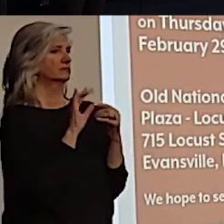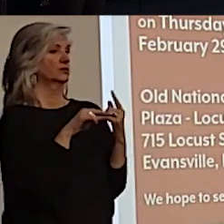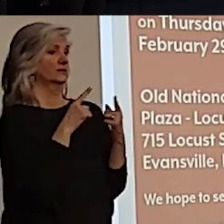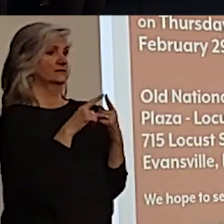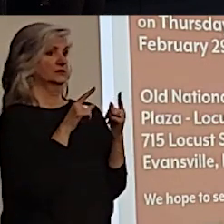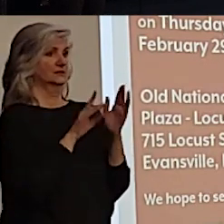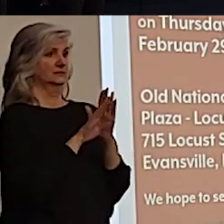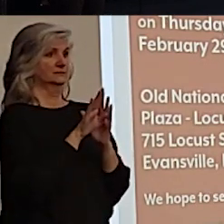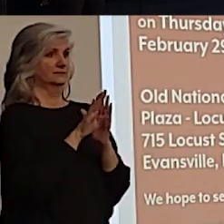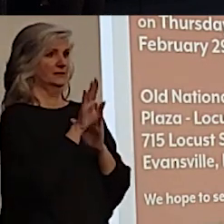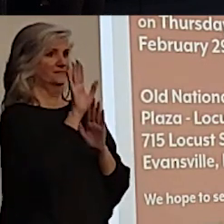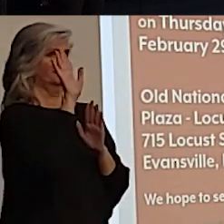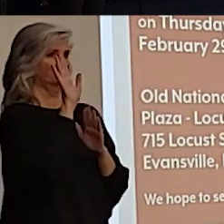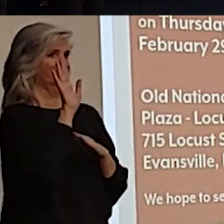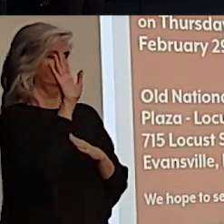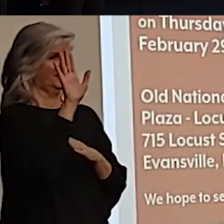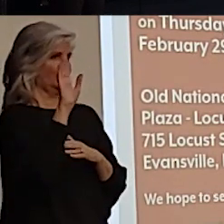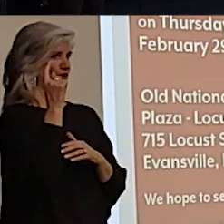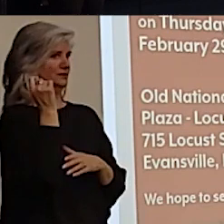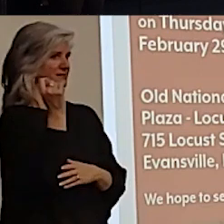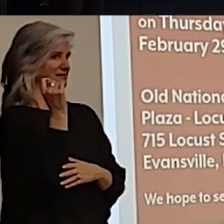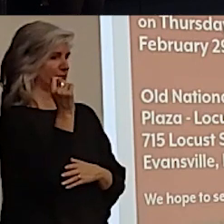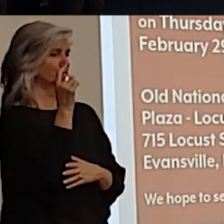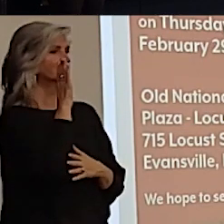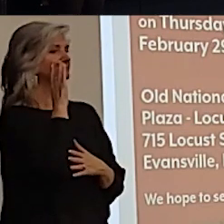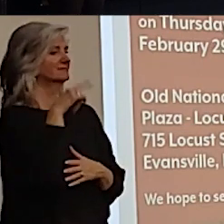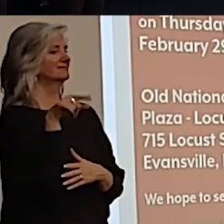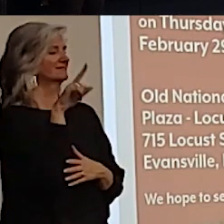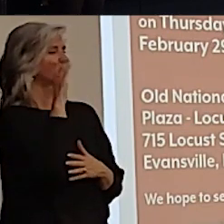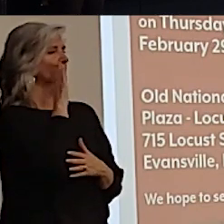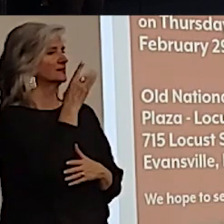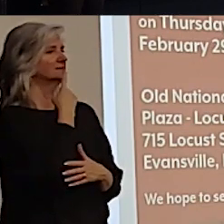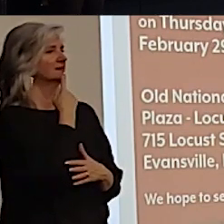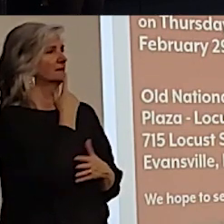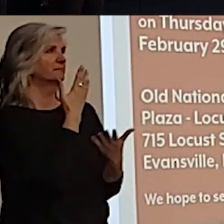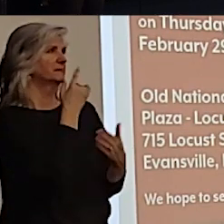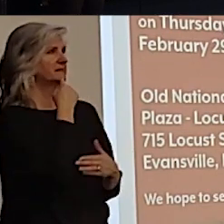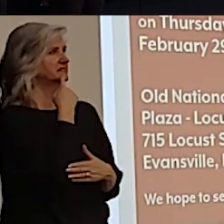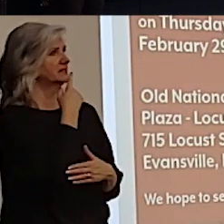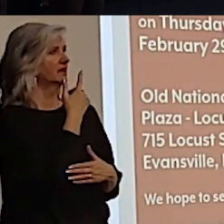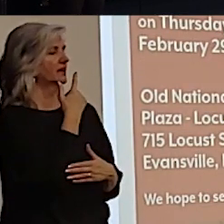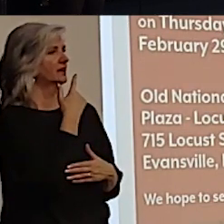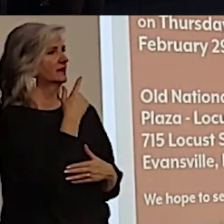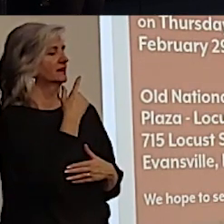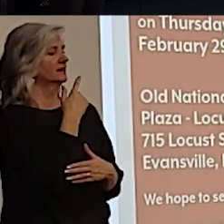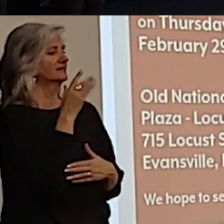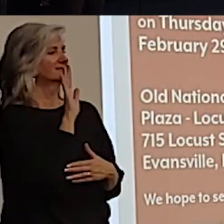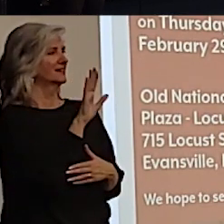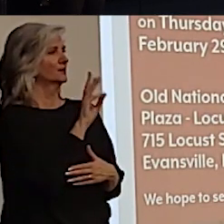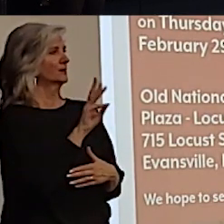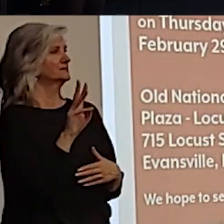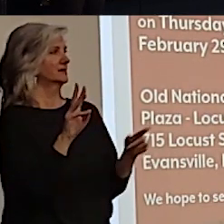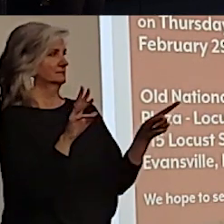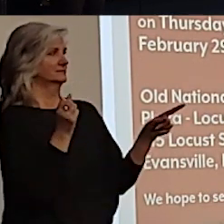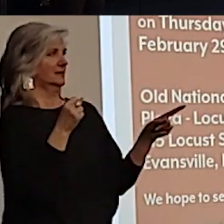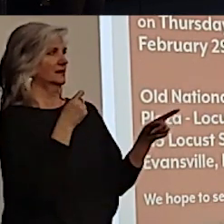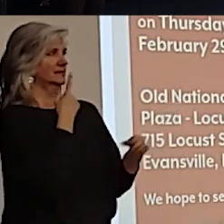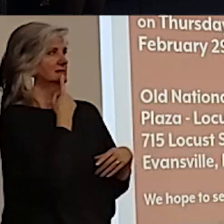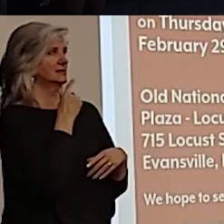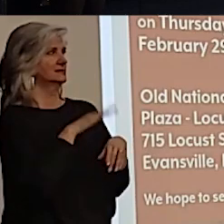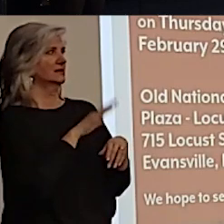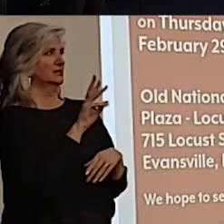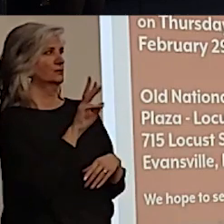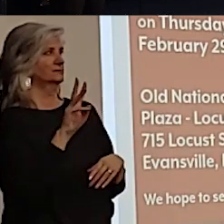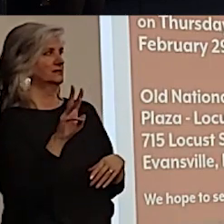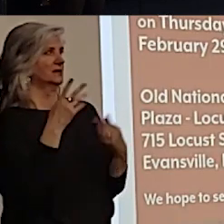forming their testimony. So they will say, it might even say on the OECC website. It does. Yeah, might